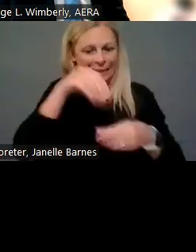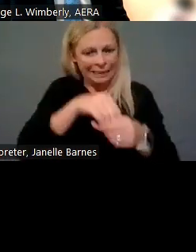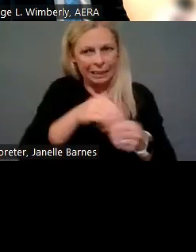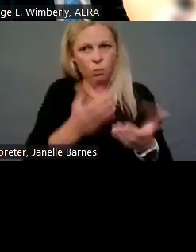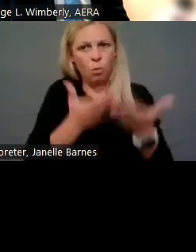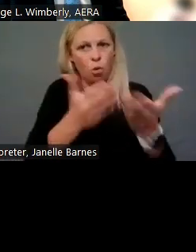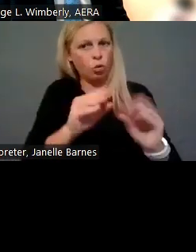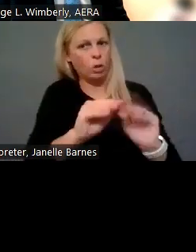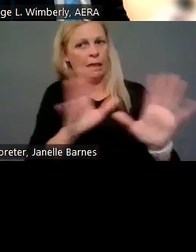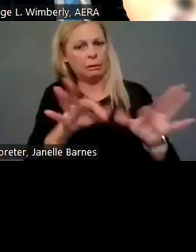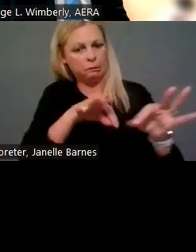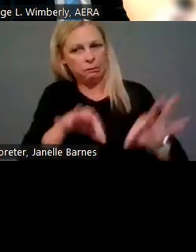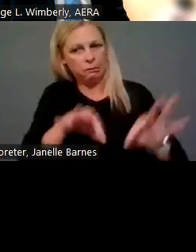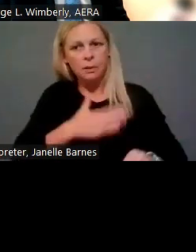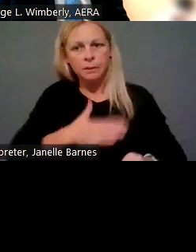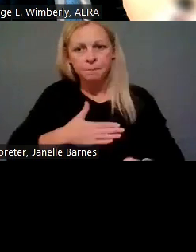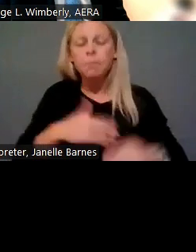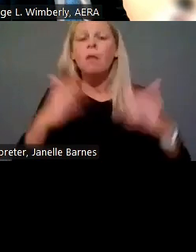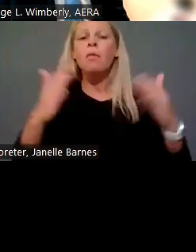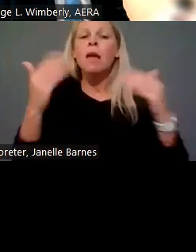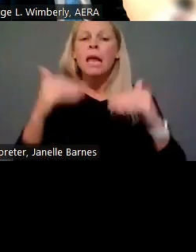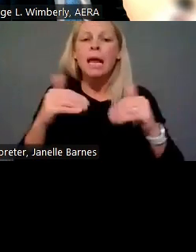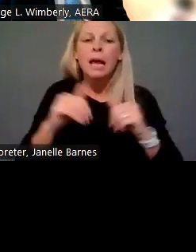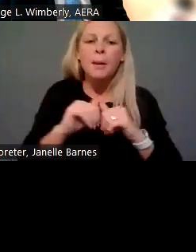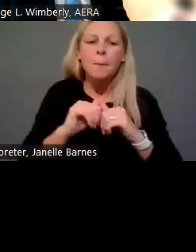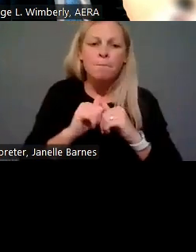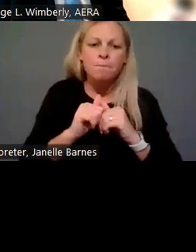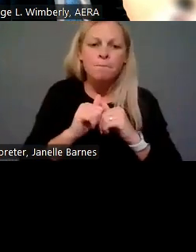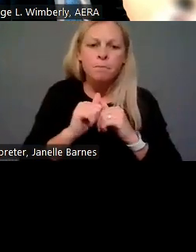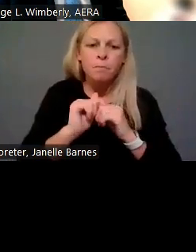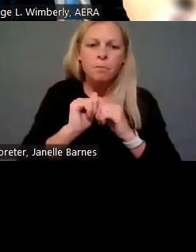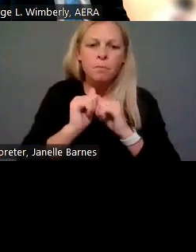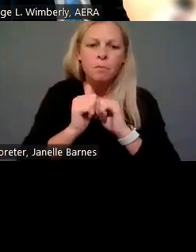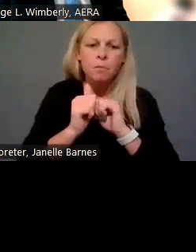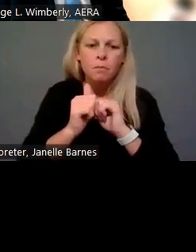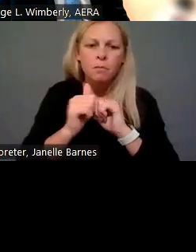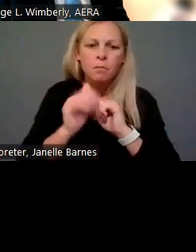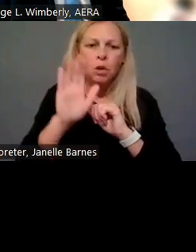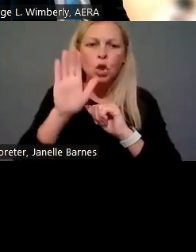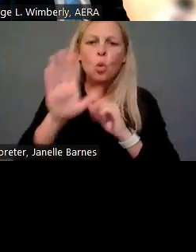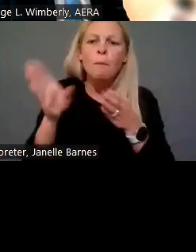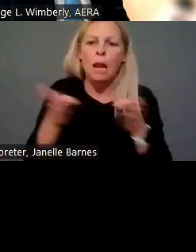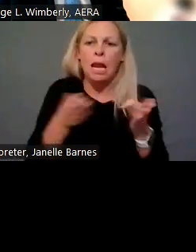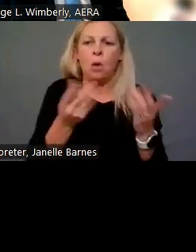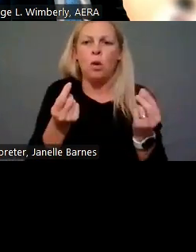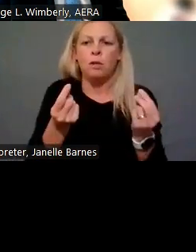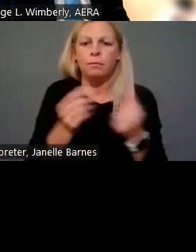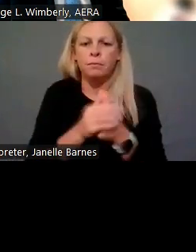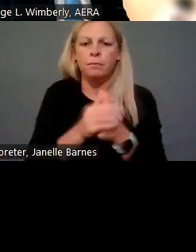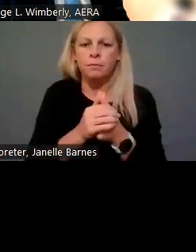then, how do you see disseminating this information? What's your plan?